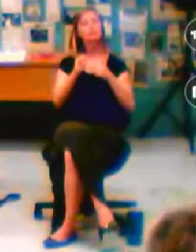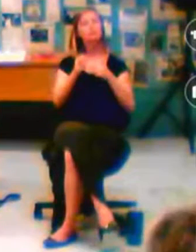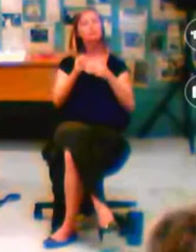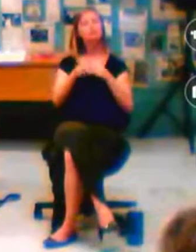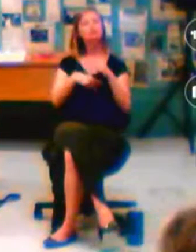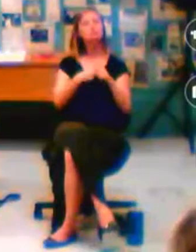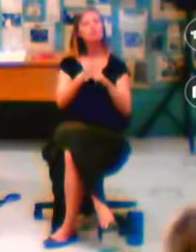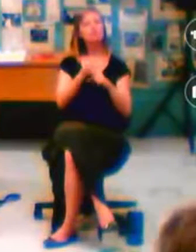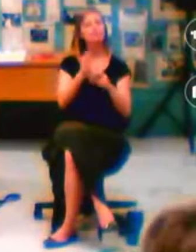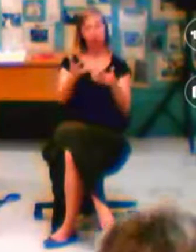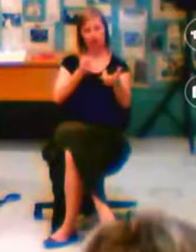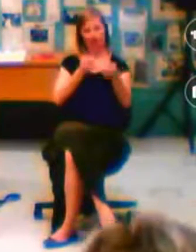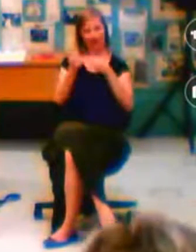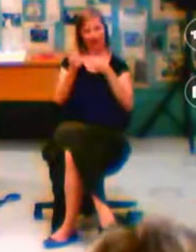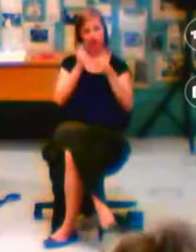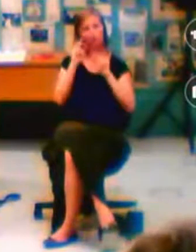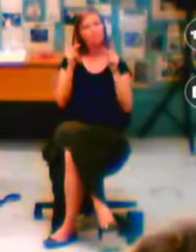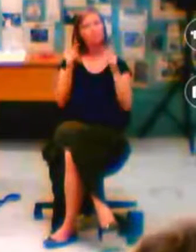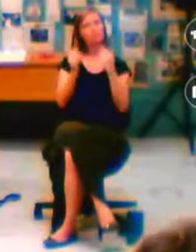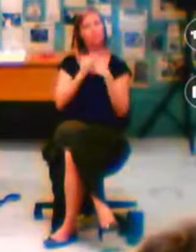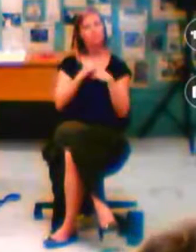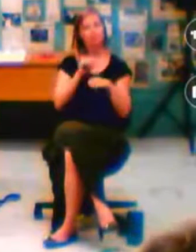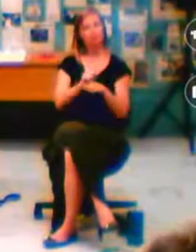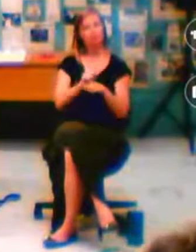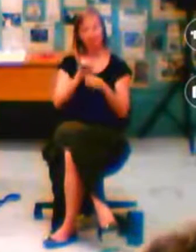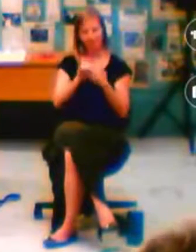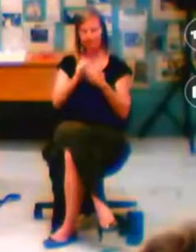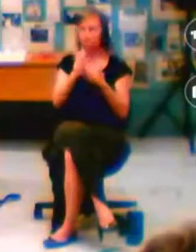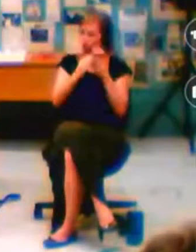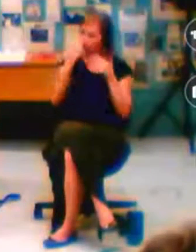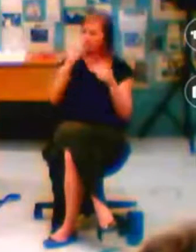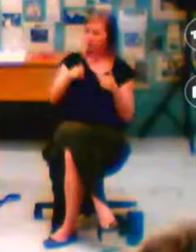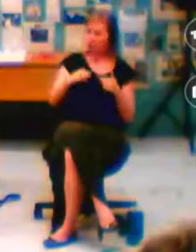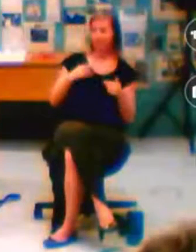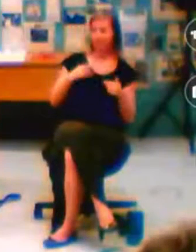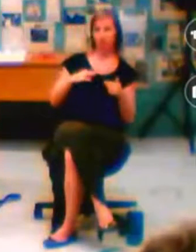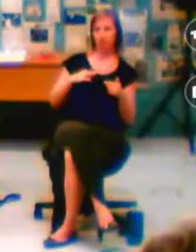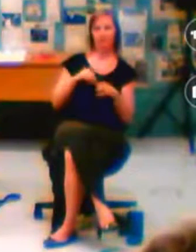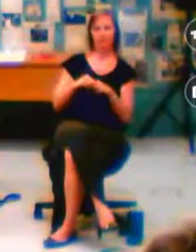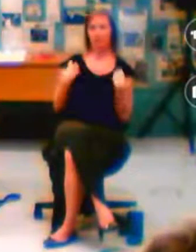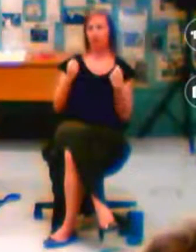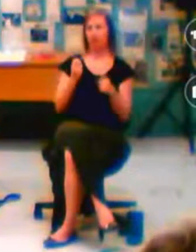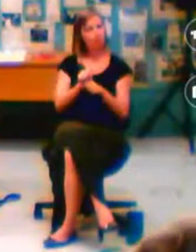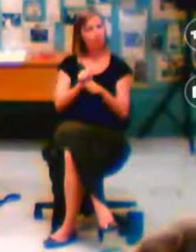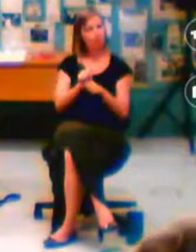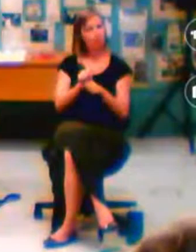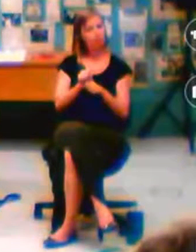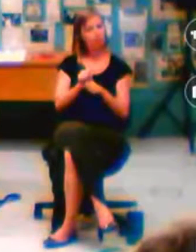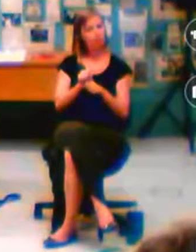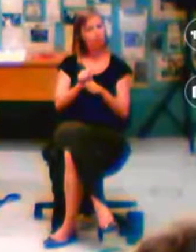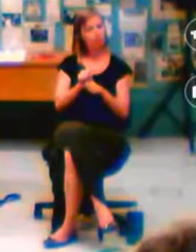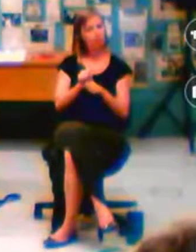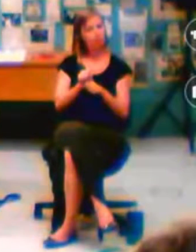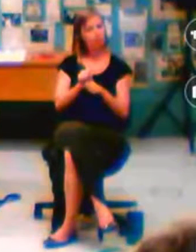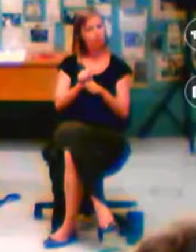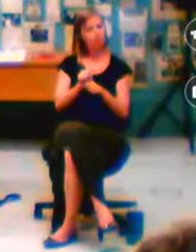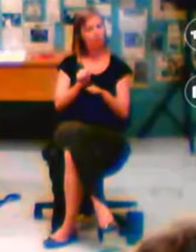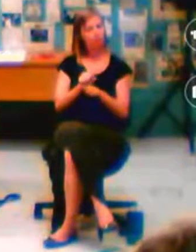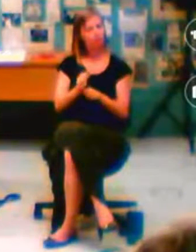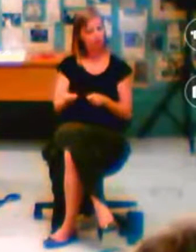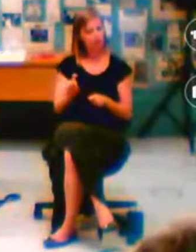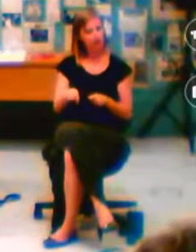to a 5% you know, revenues over expenditures, what you're saying is we're regulating what